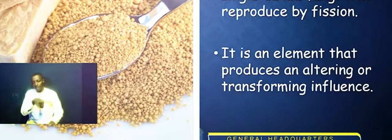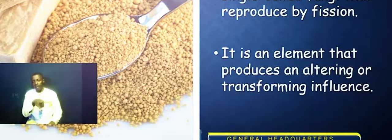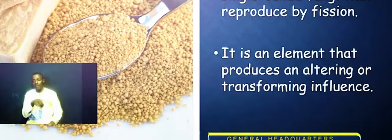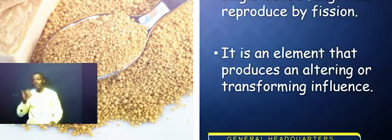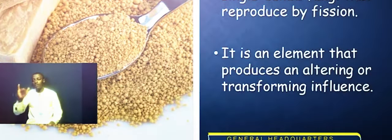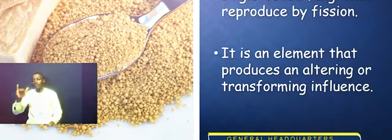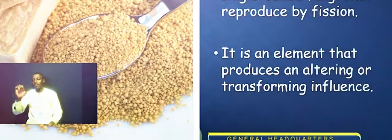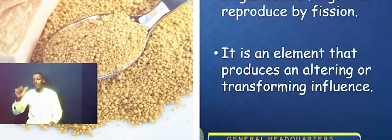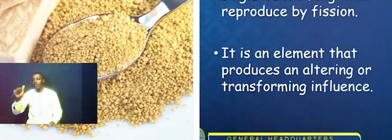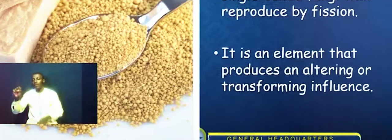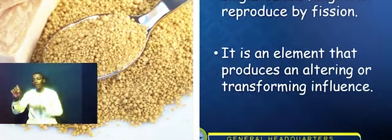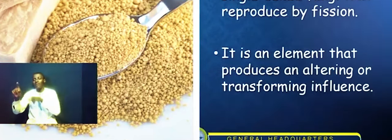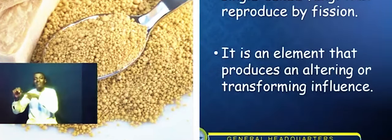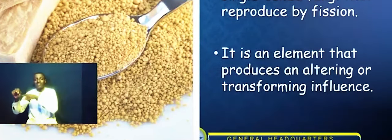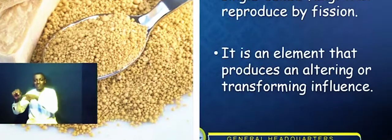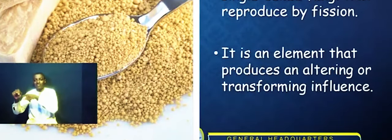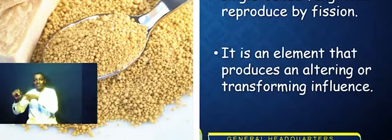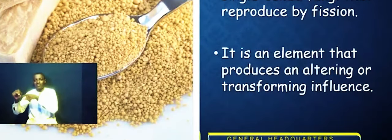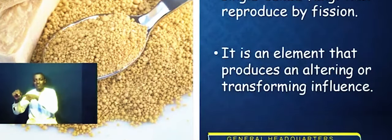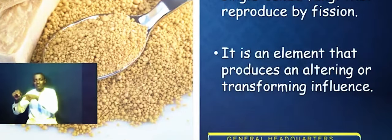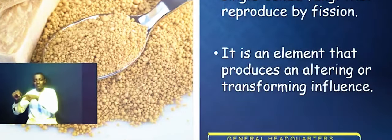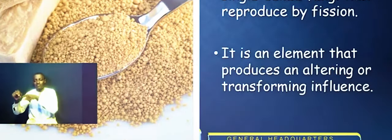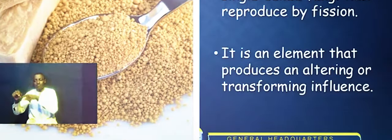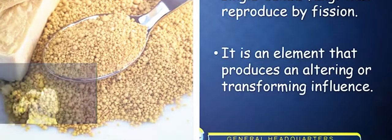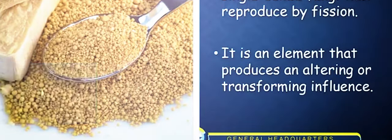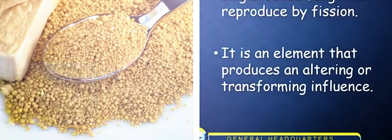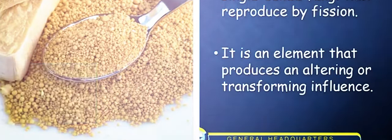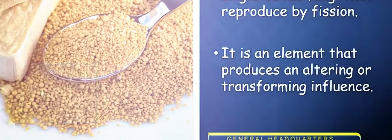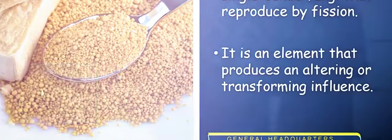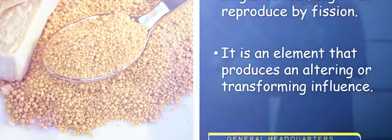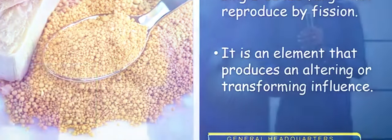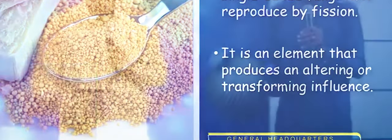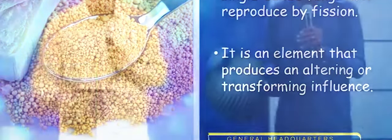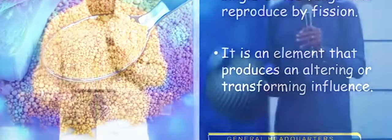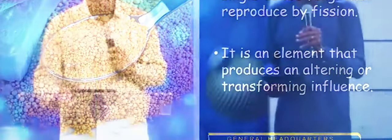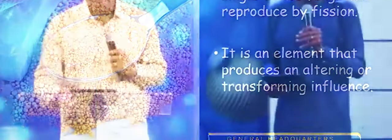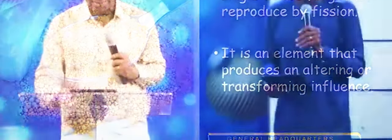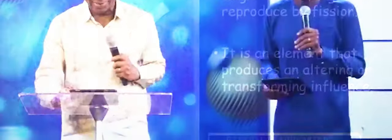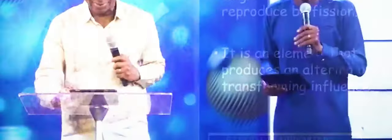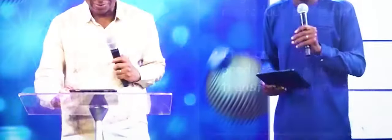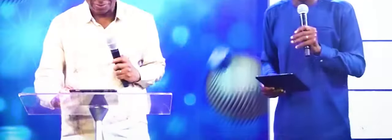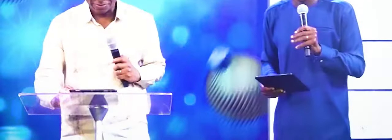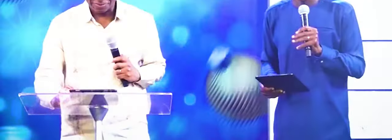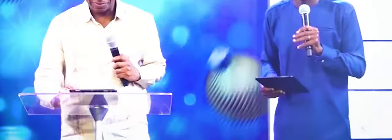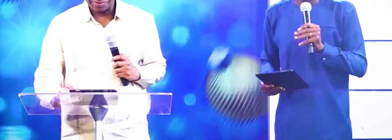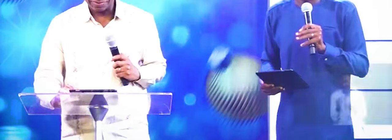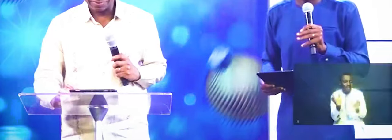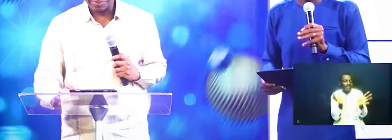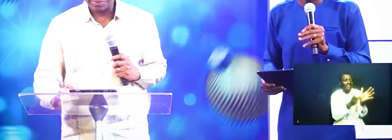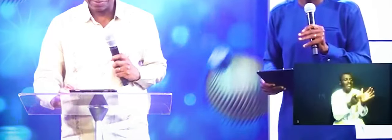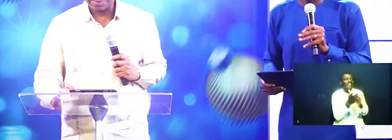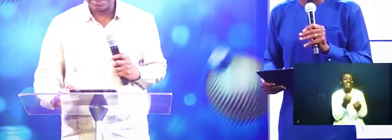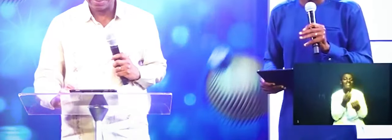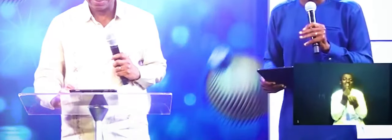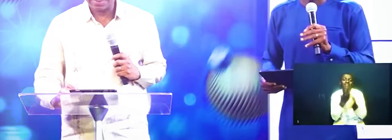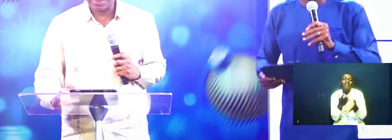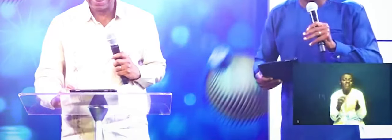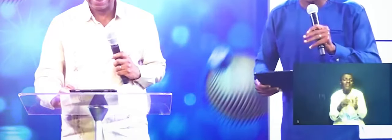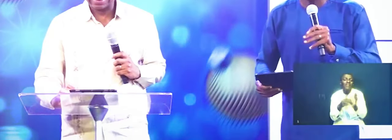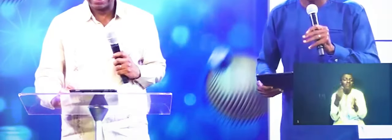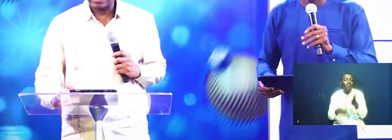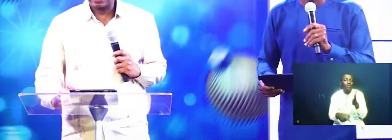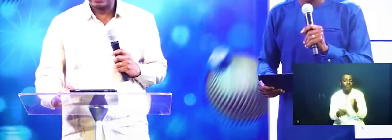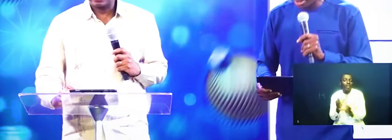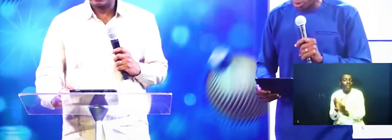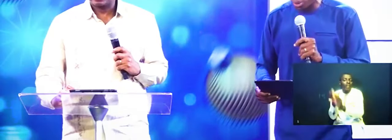So be careful of things that has power to produce effect. That's all that Jesus was saying.